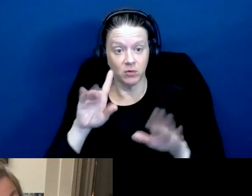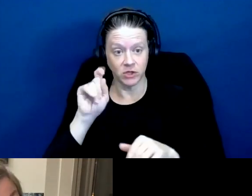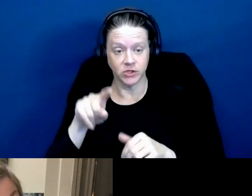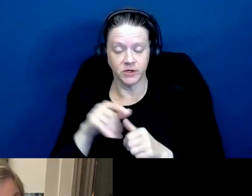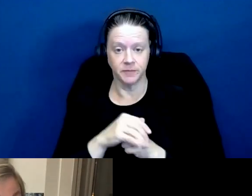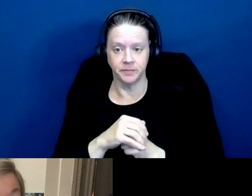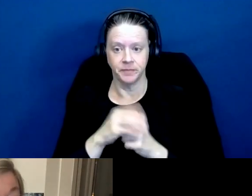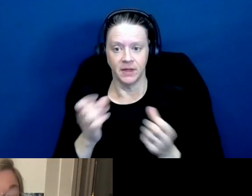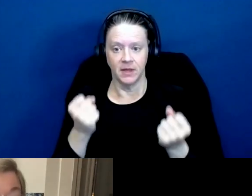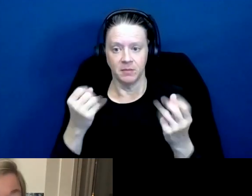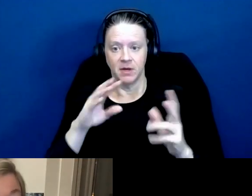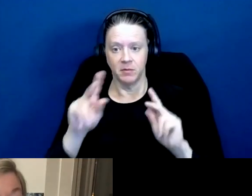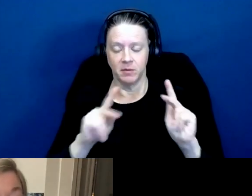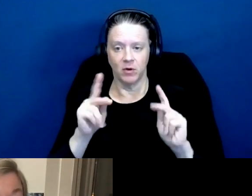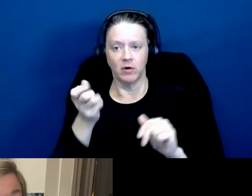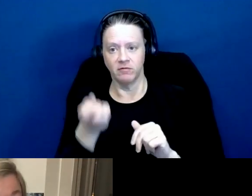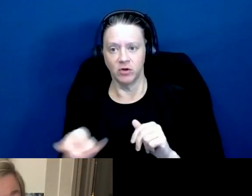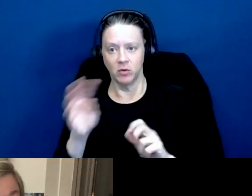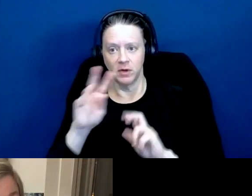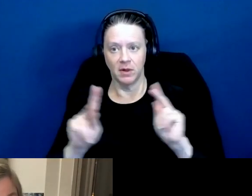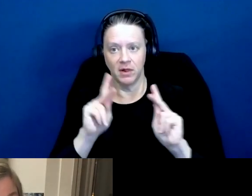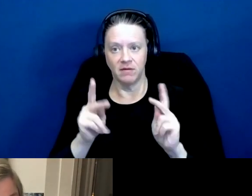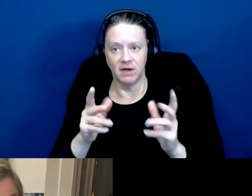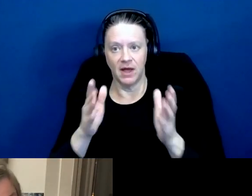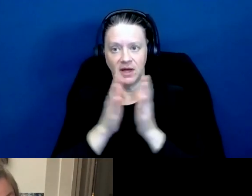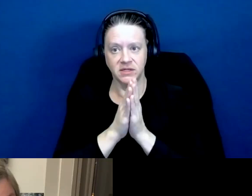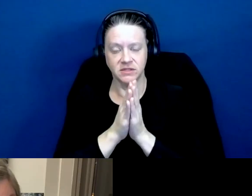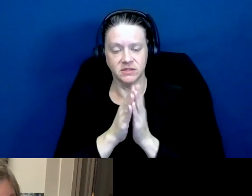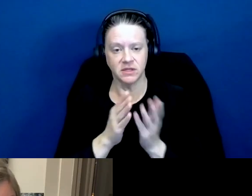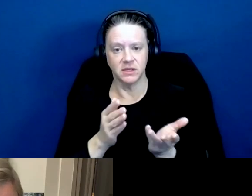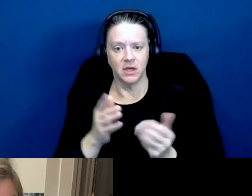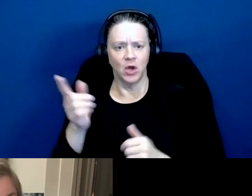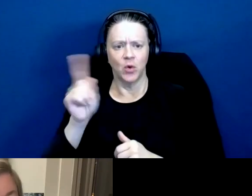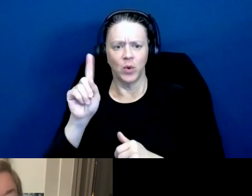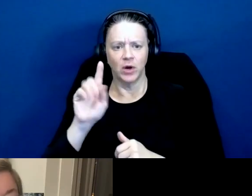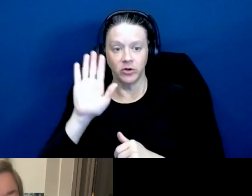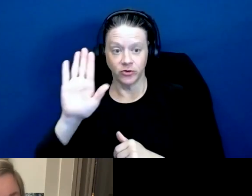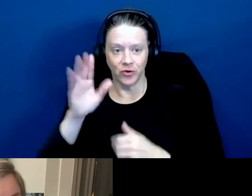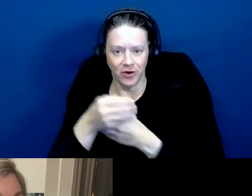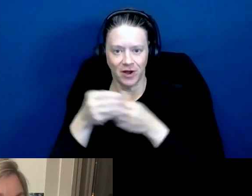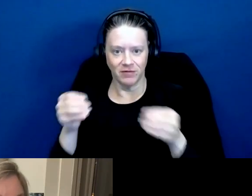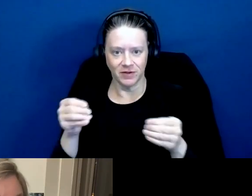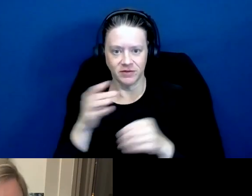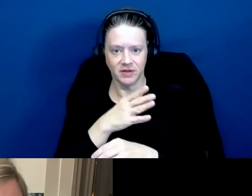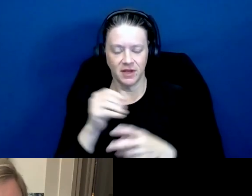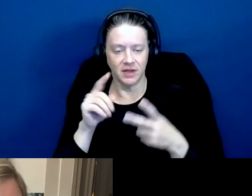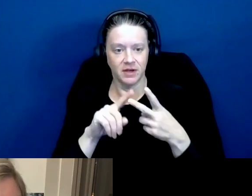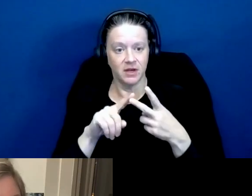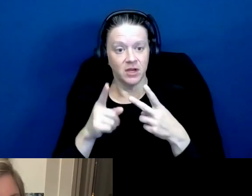A lot of people are asking, a few people have asked where your office is, and one, do you